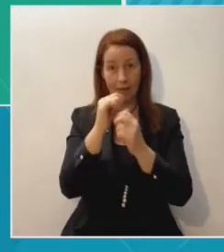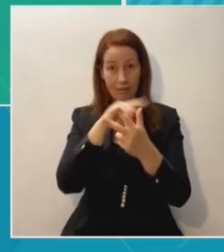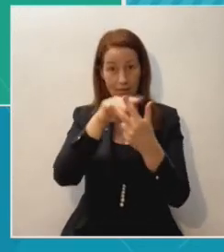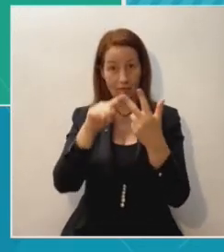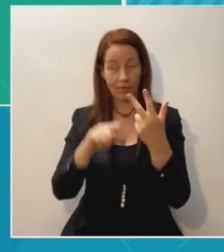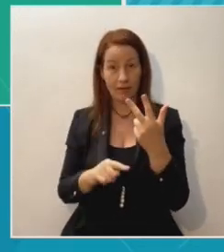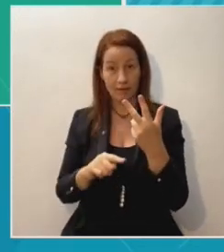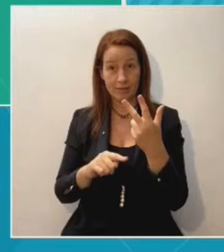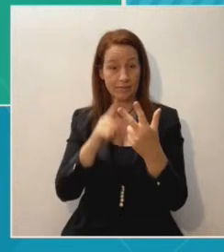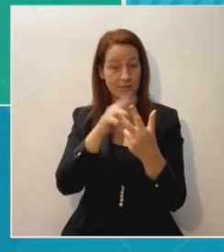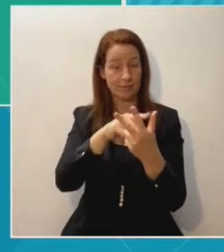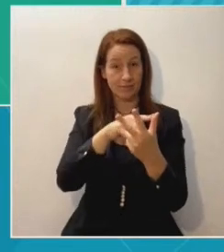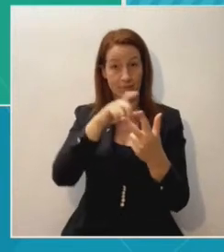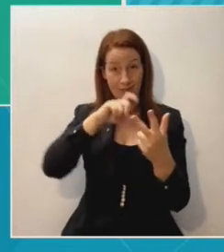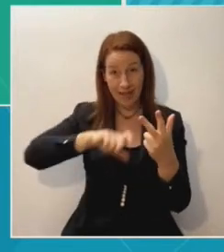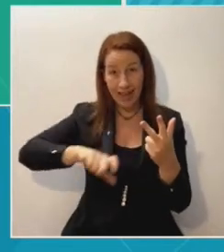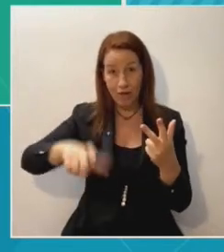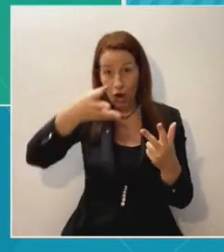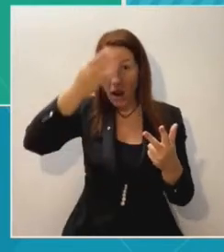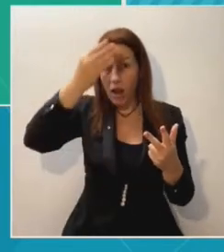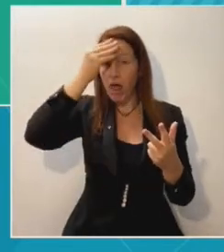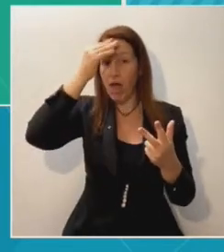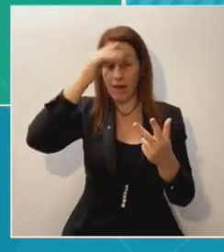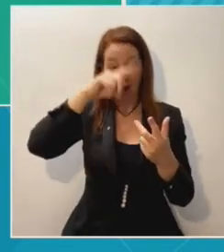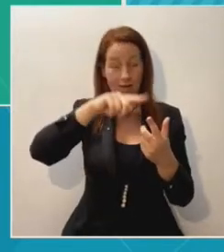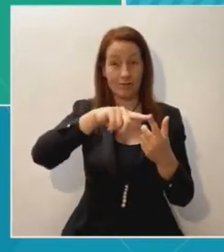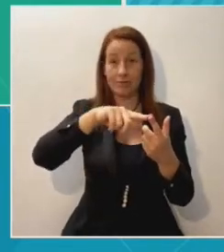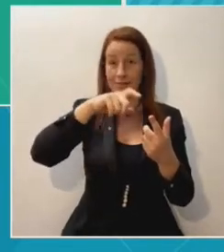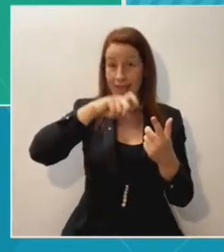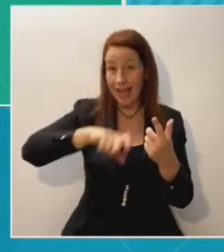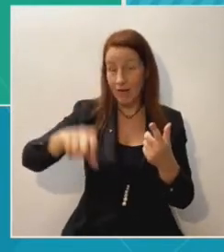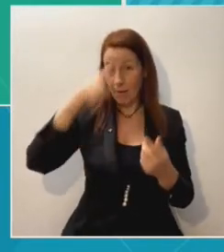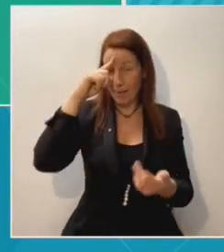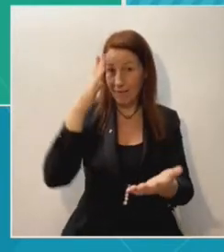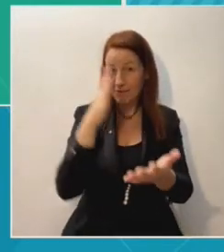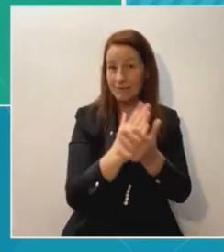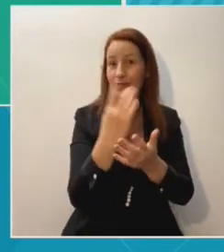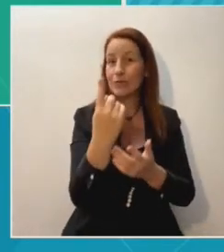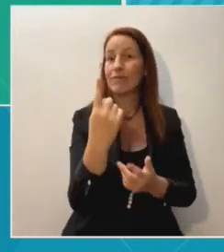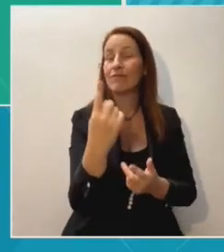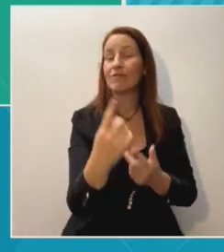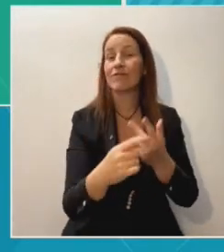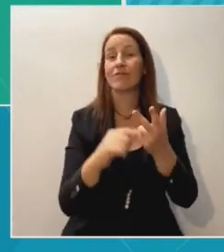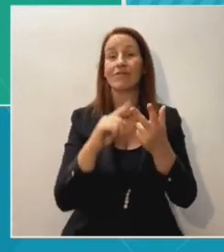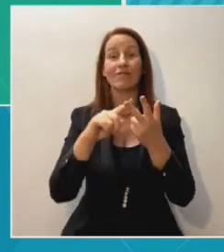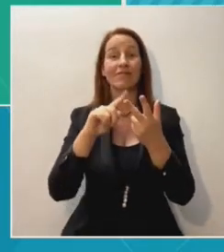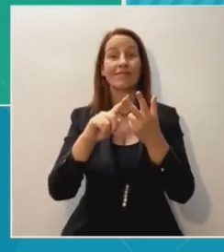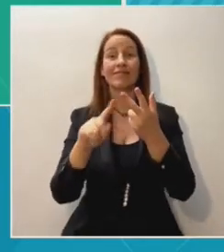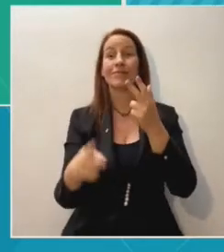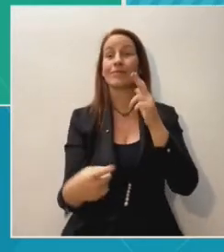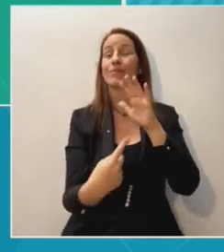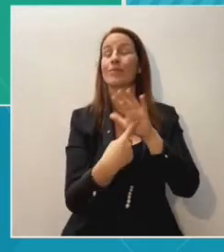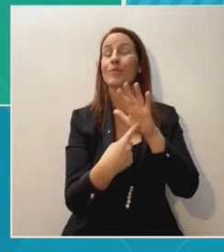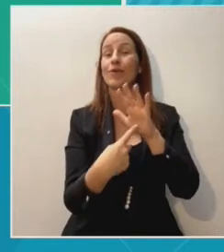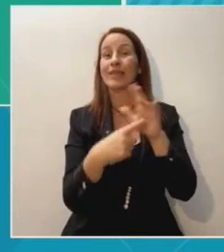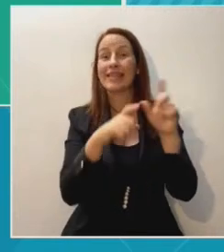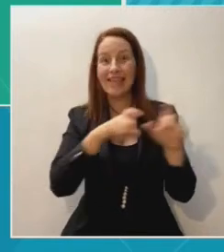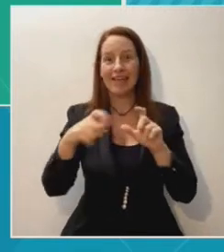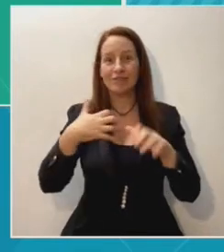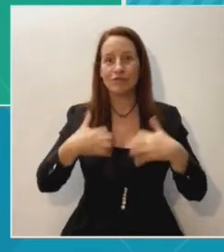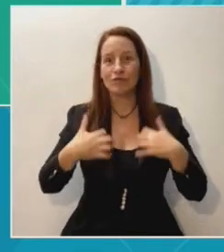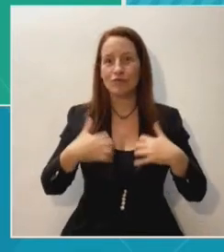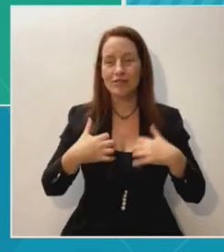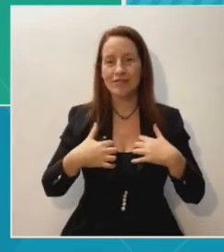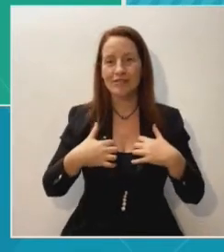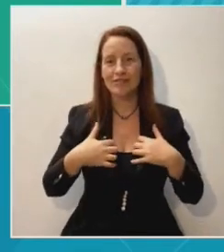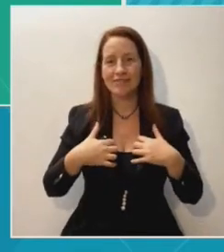learning, keep on believing in yourselves, and above all, stay curious. And allow